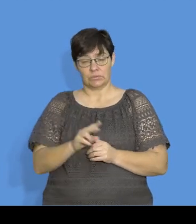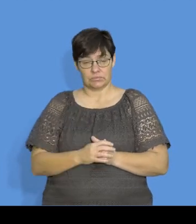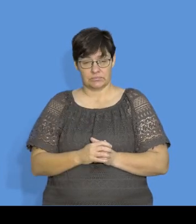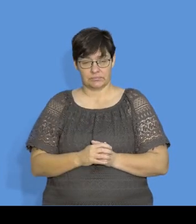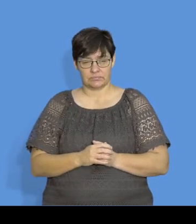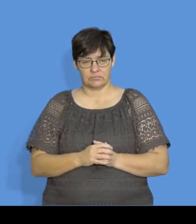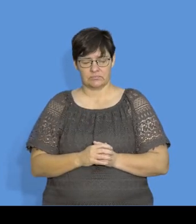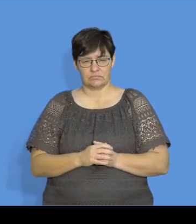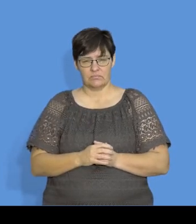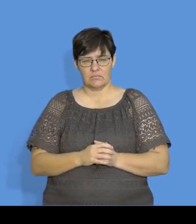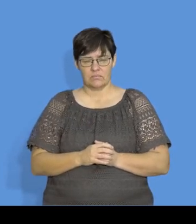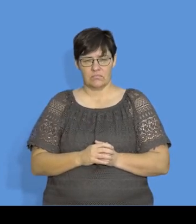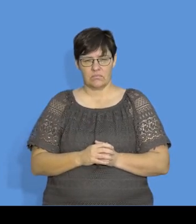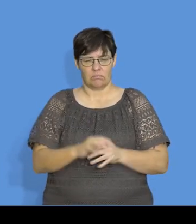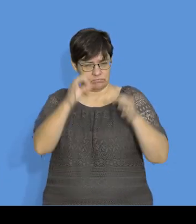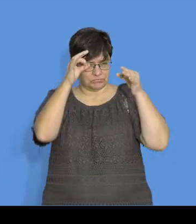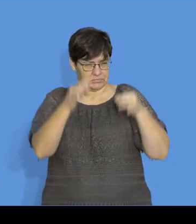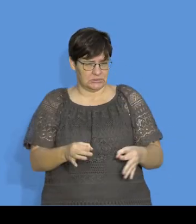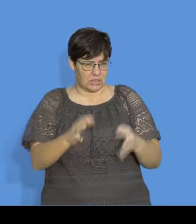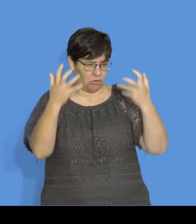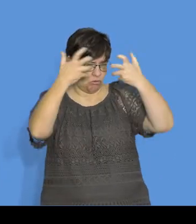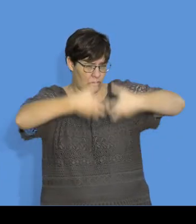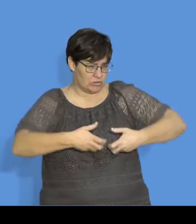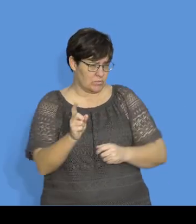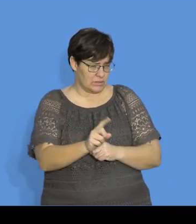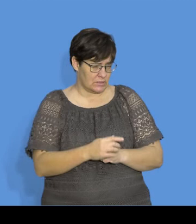plot, what can you conclude about the correlation?